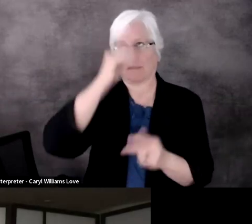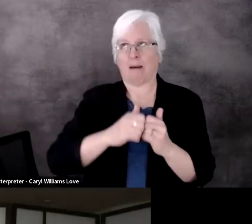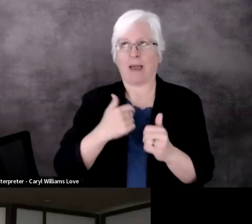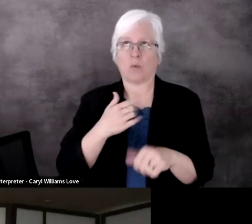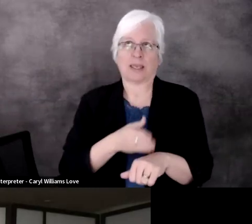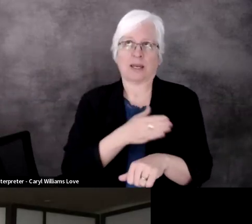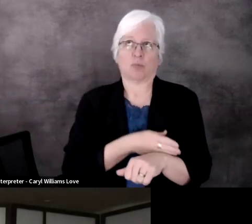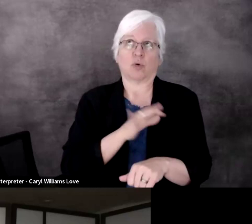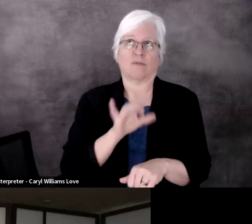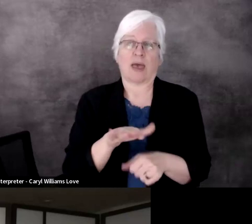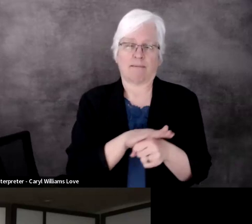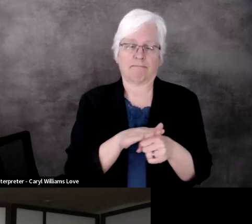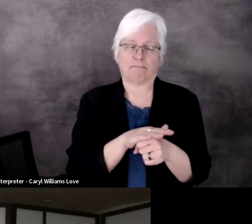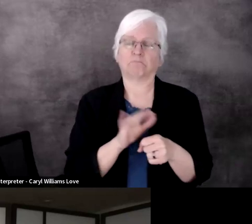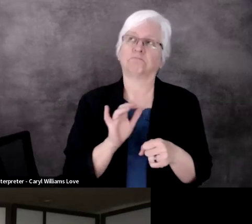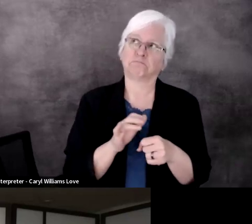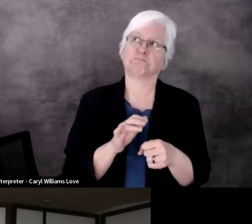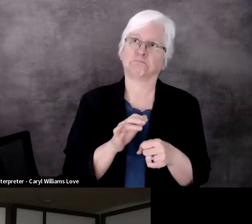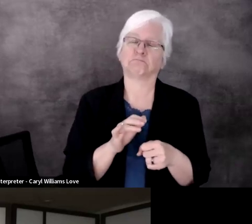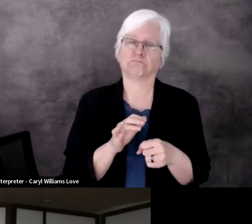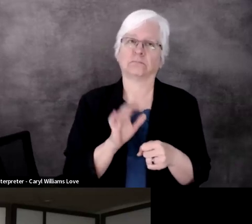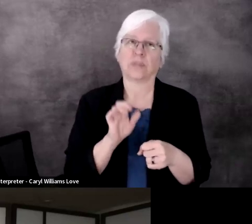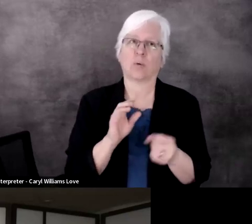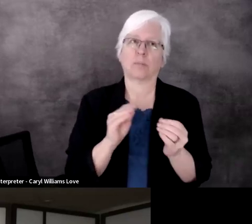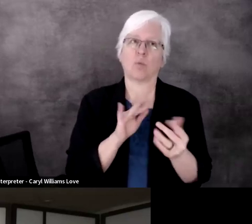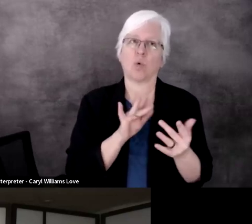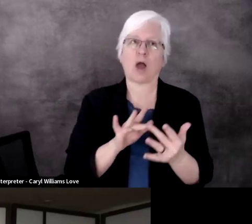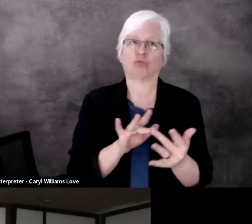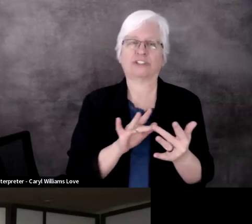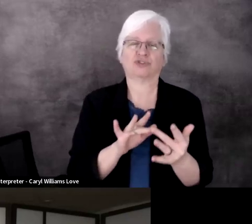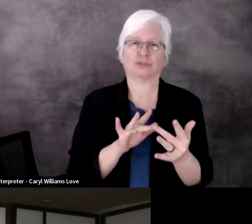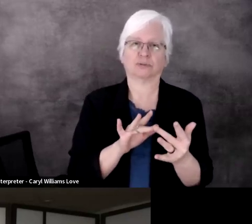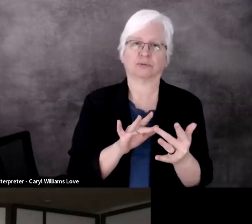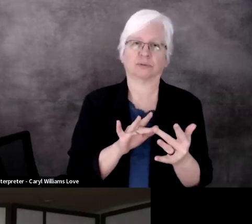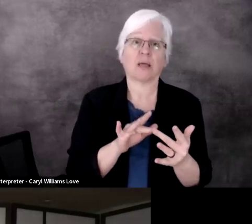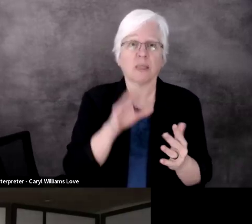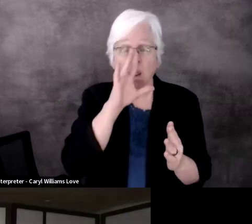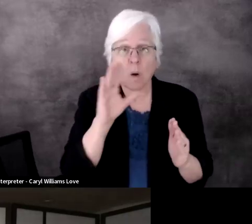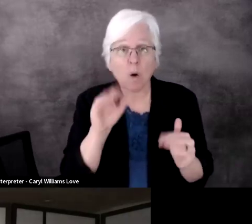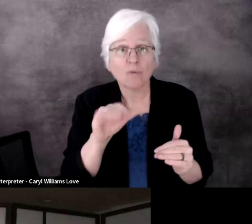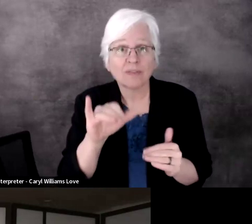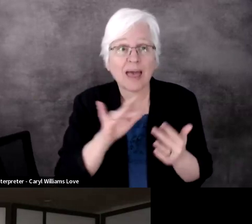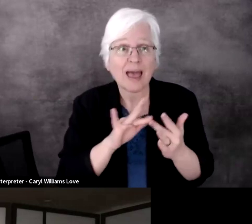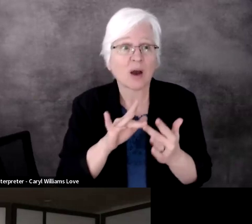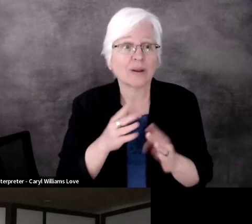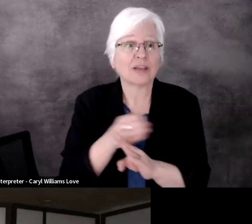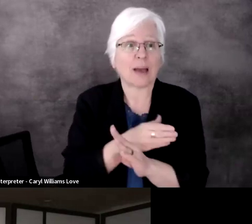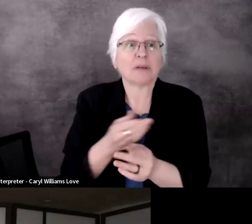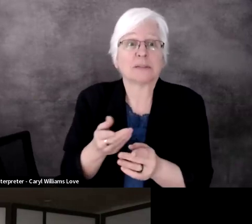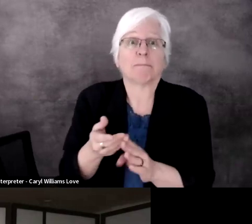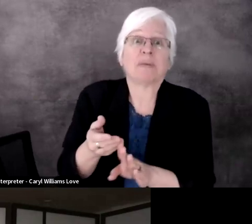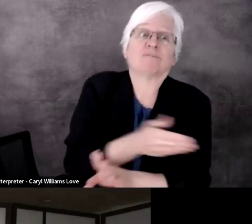And also, yeah, so that with that outreach, and hopefully that outreach happens even prior to the discharge actually